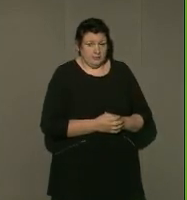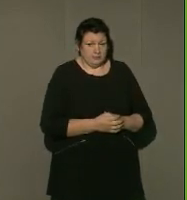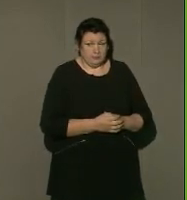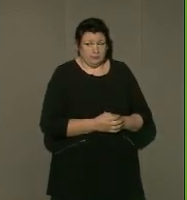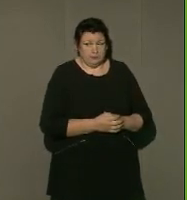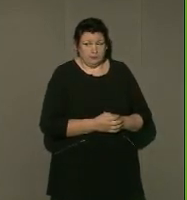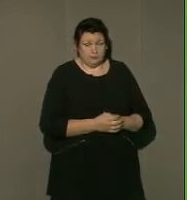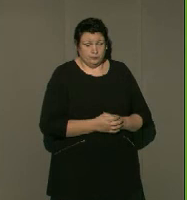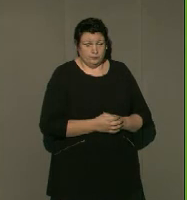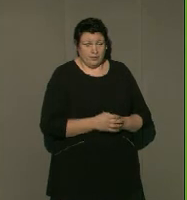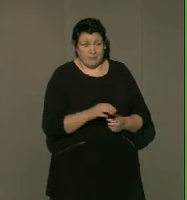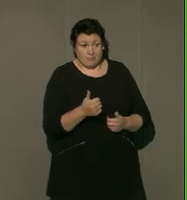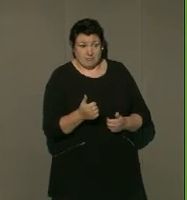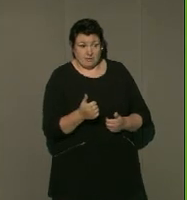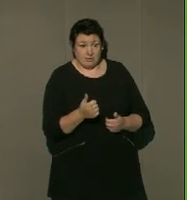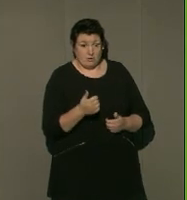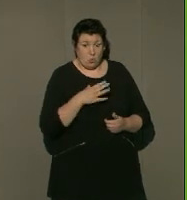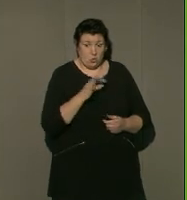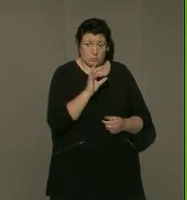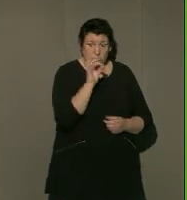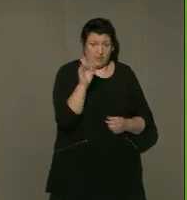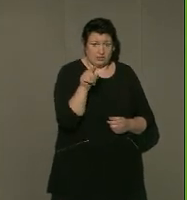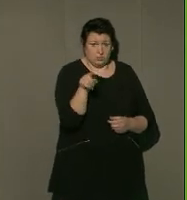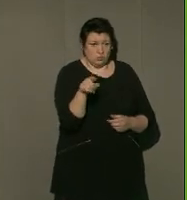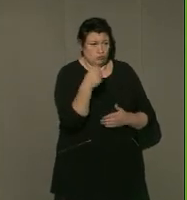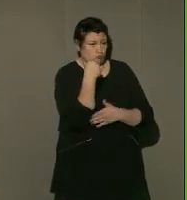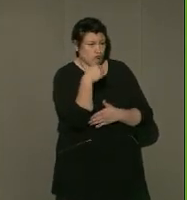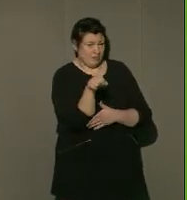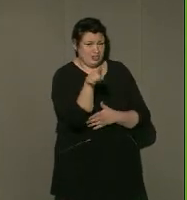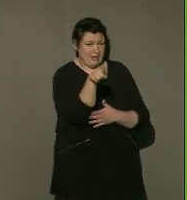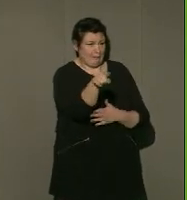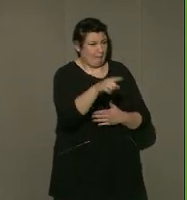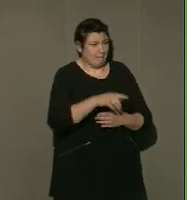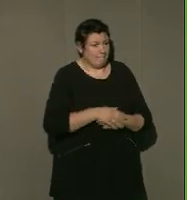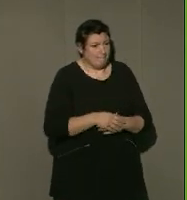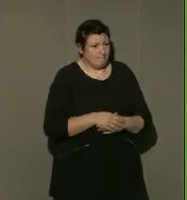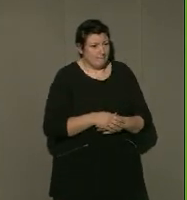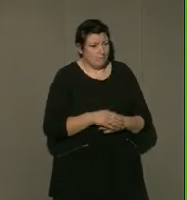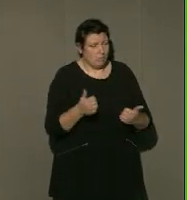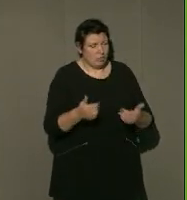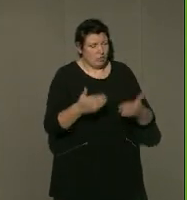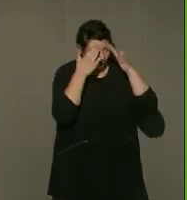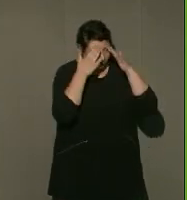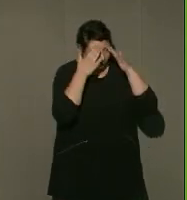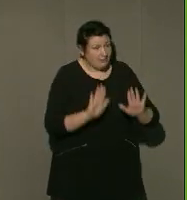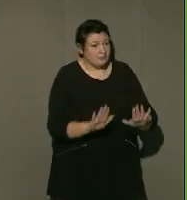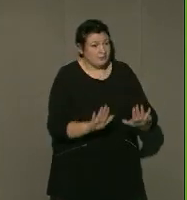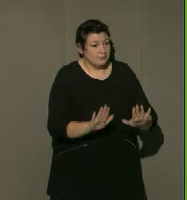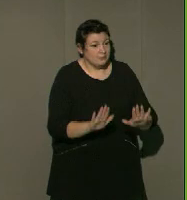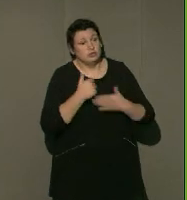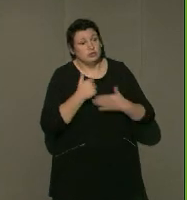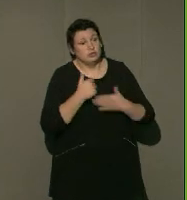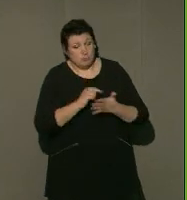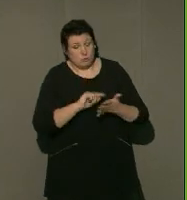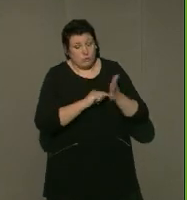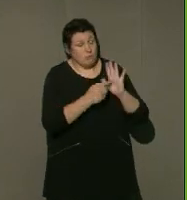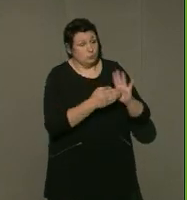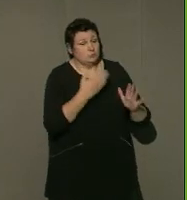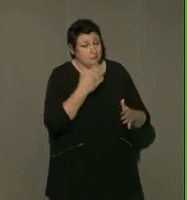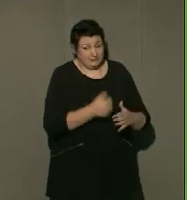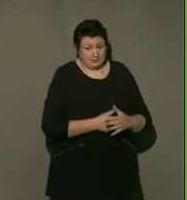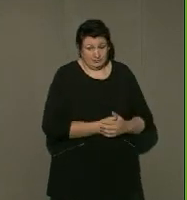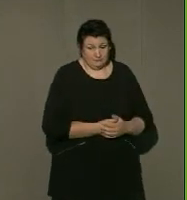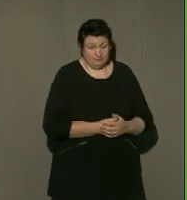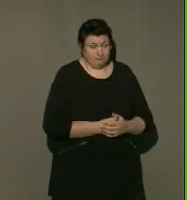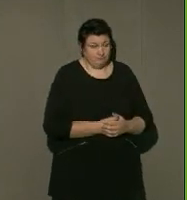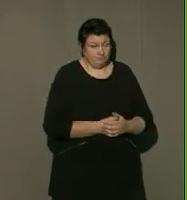and ask you to reject his argument with great respect and to support the motion. And that is